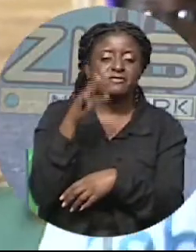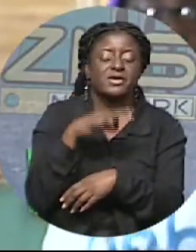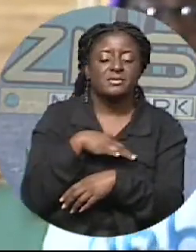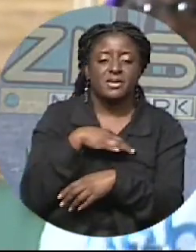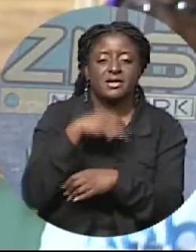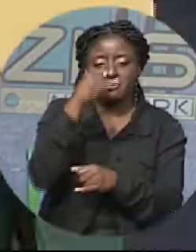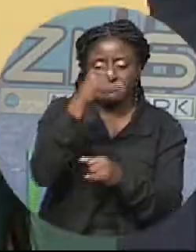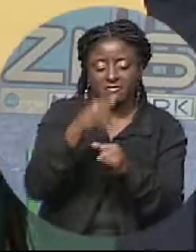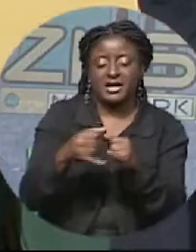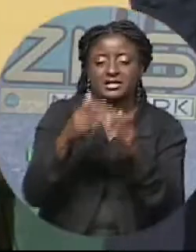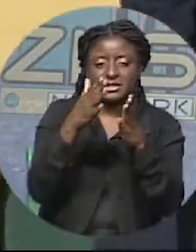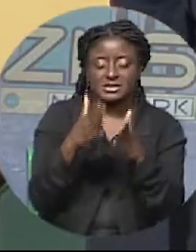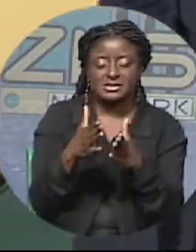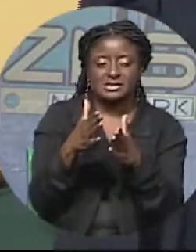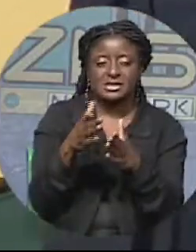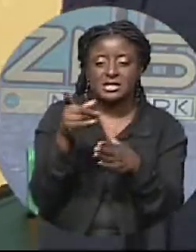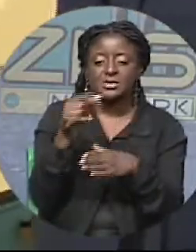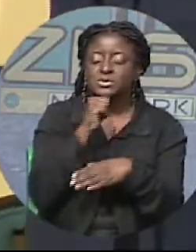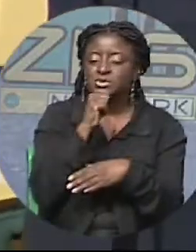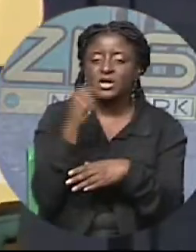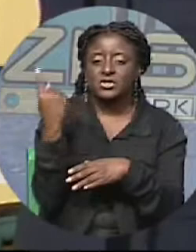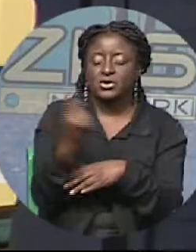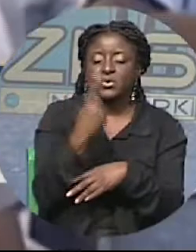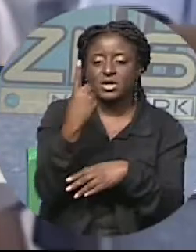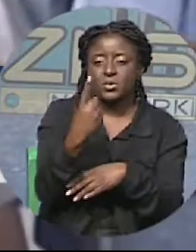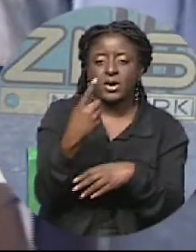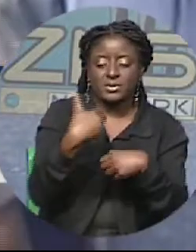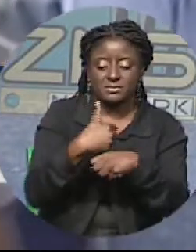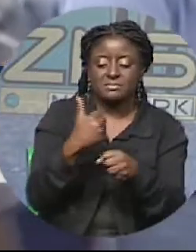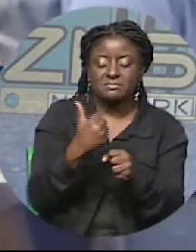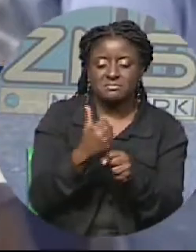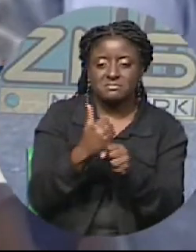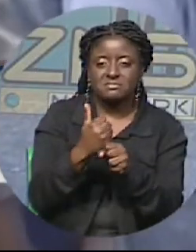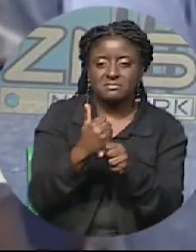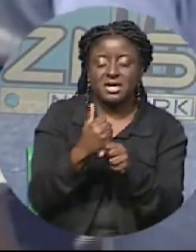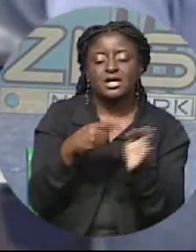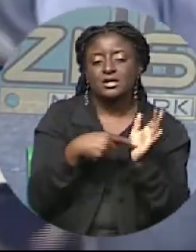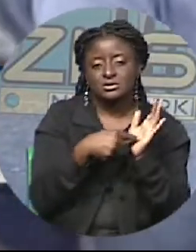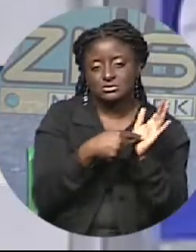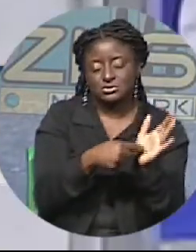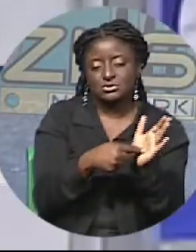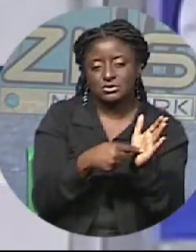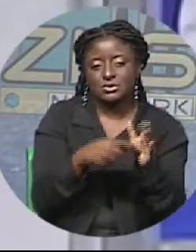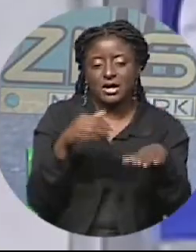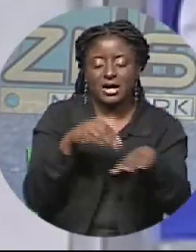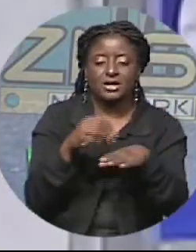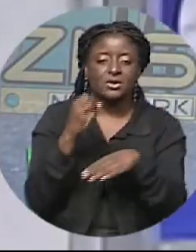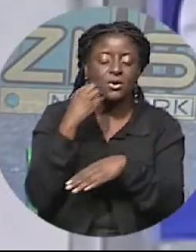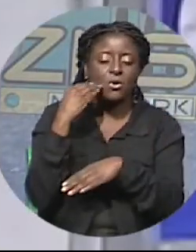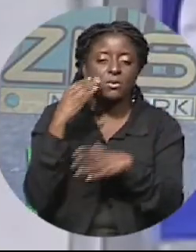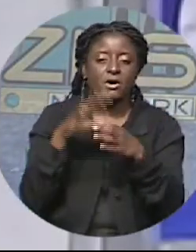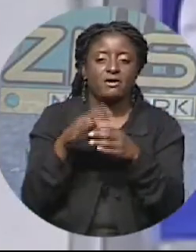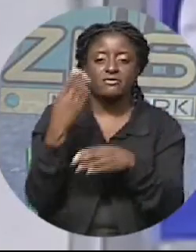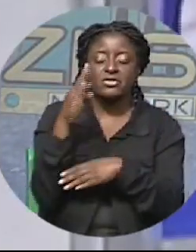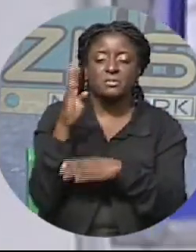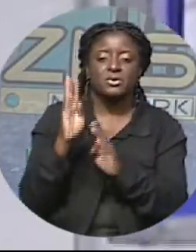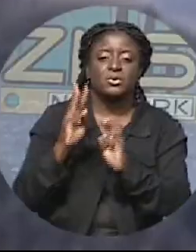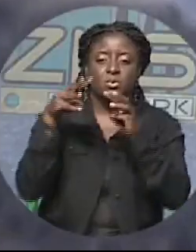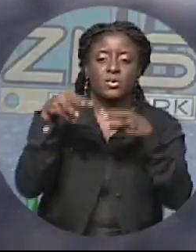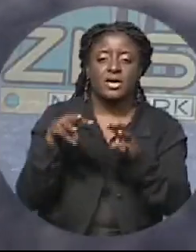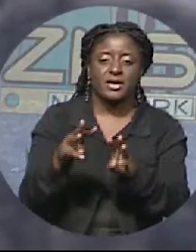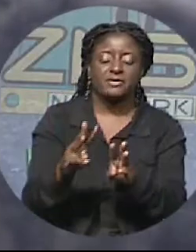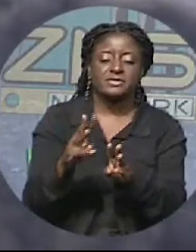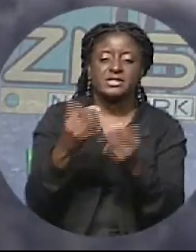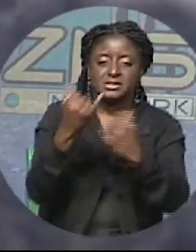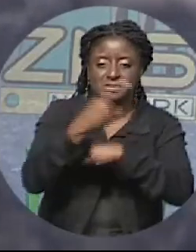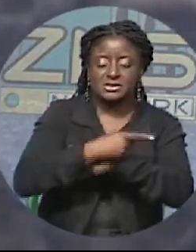But as it turns out, he wasn't the only one making waves at the home of the Blue Waves. Today, the school, celebrating its